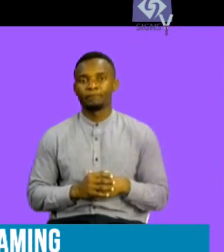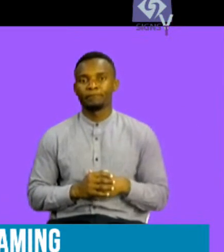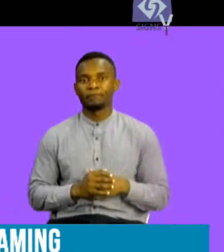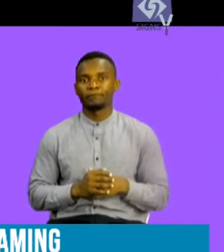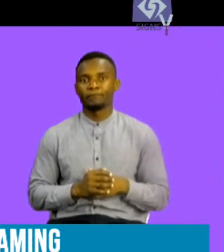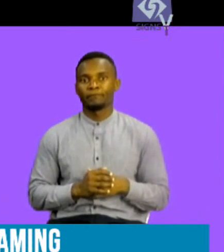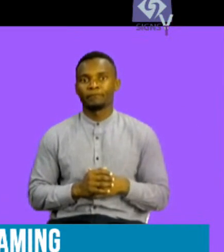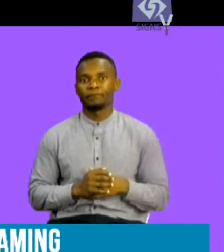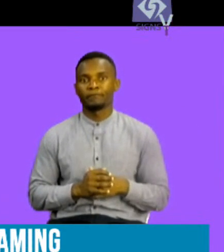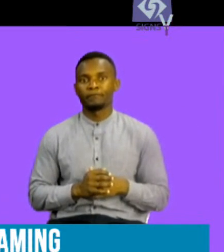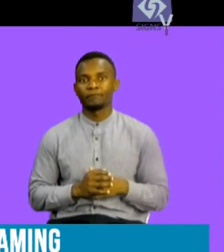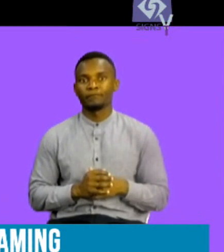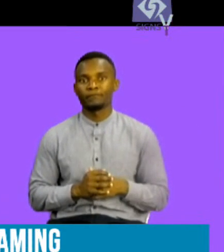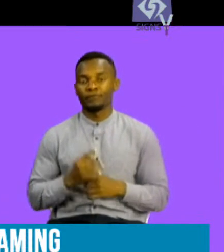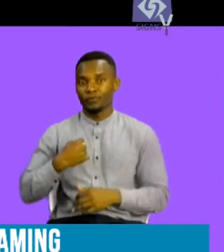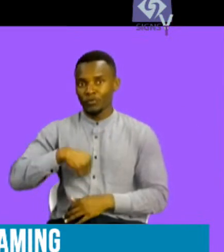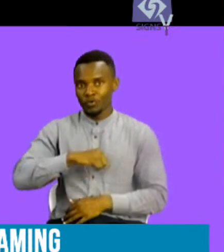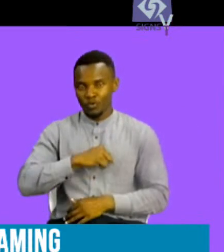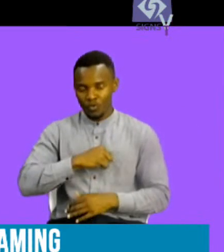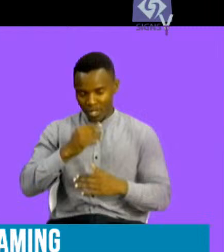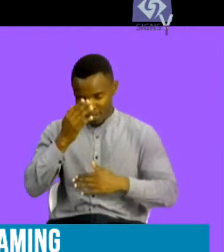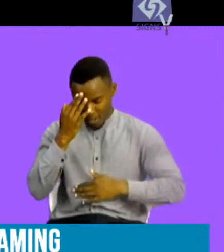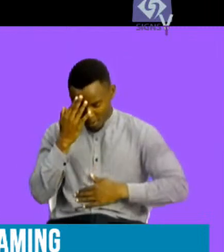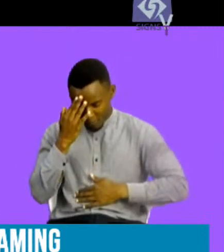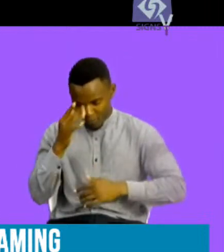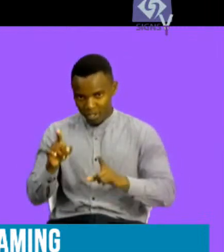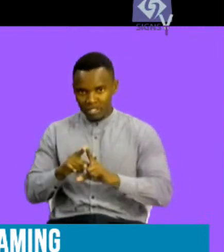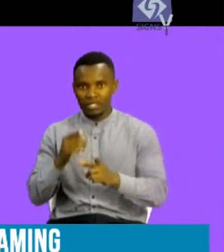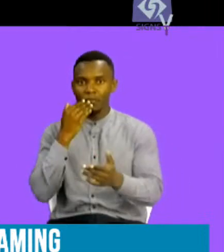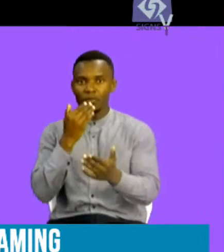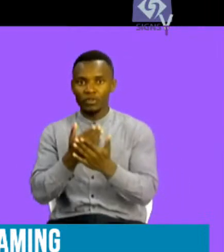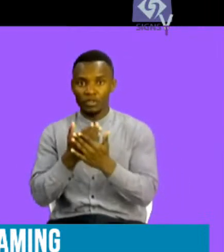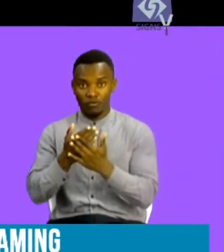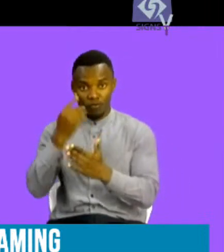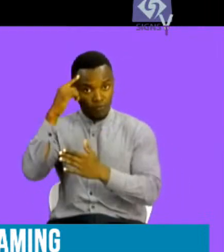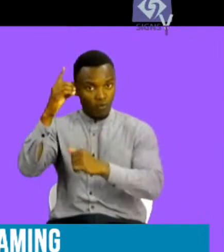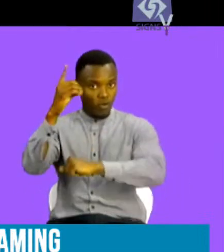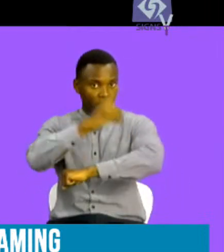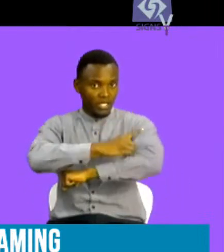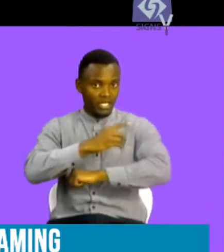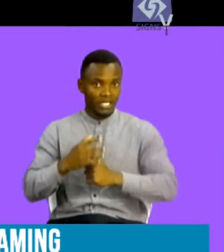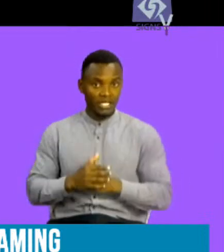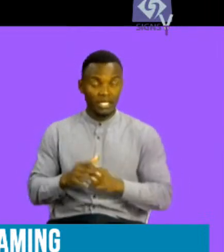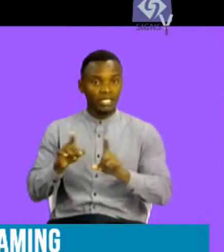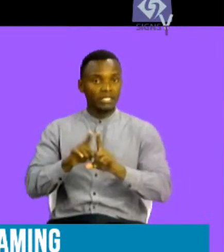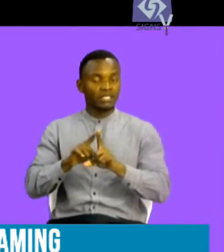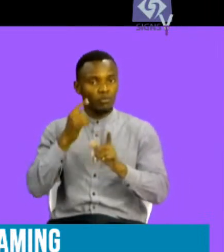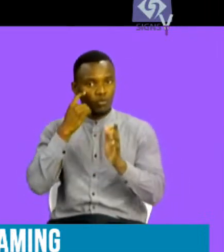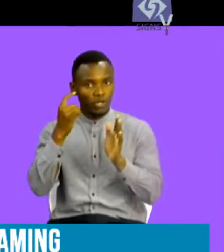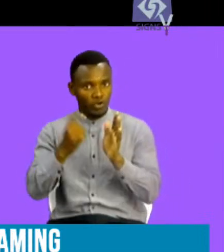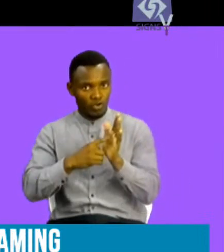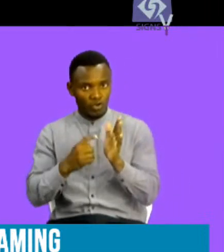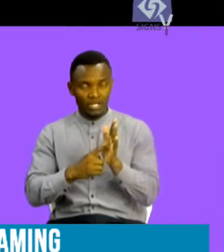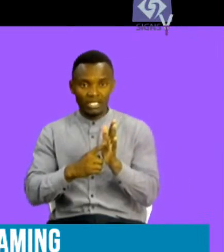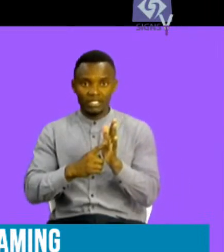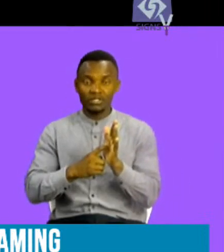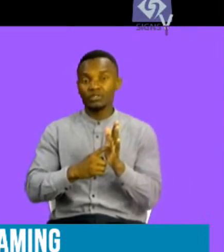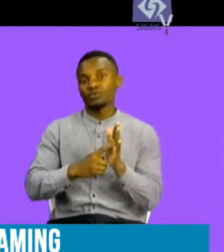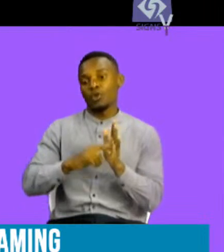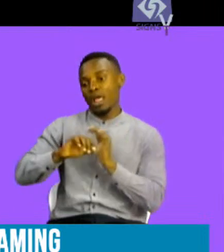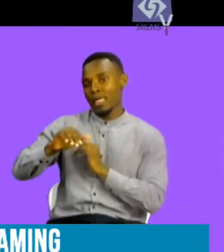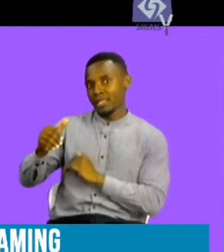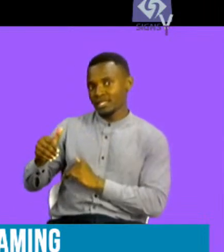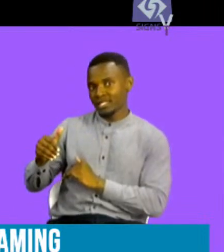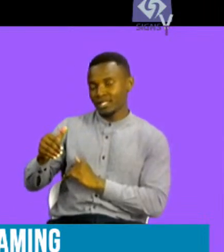We are humble. Yes. And we are thankful for the day. Yes. And also to recognize the city county